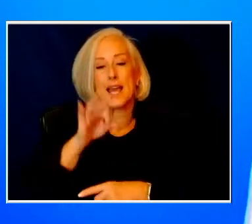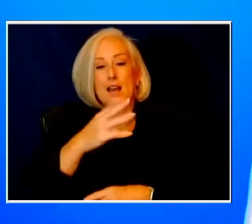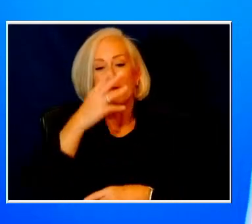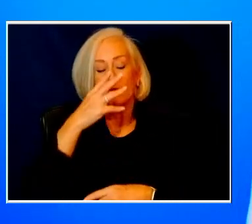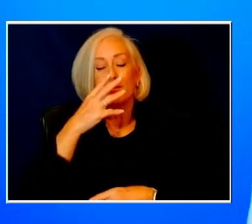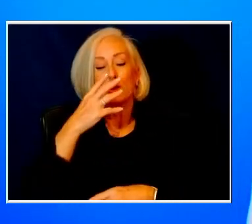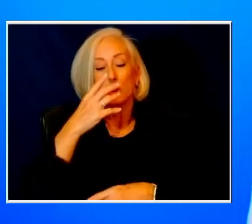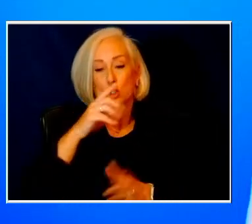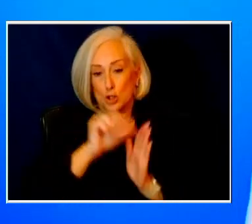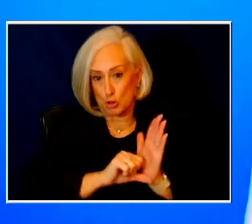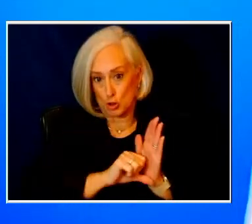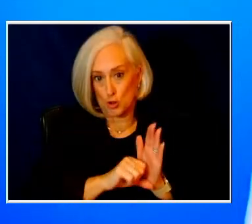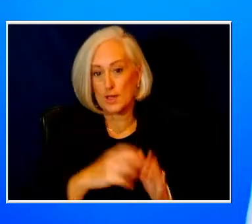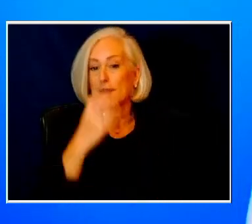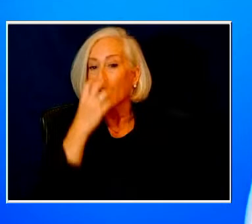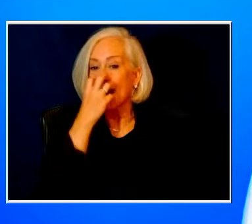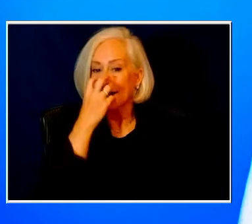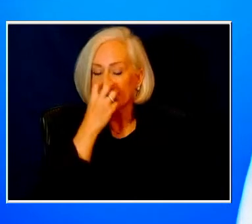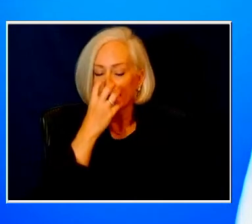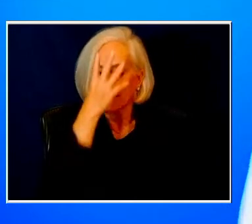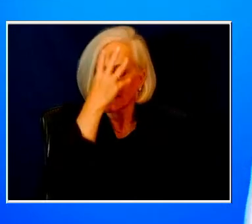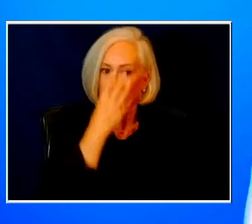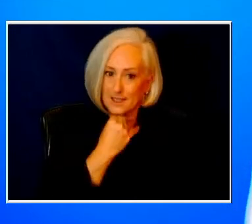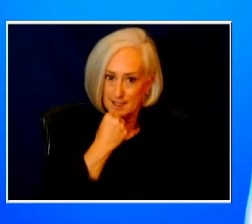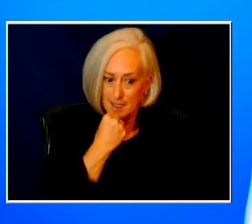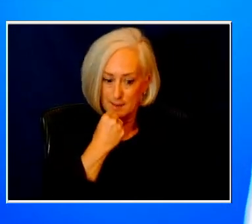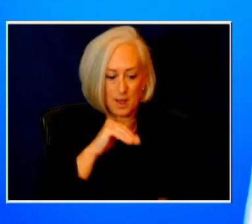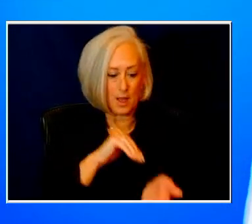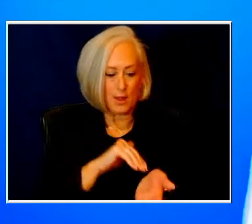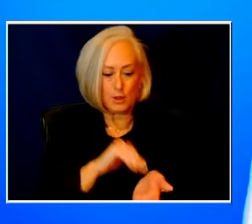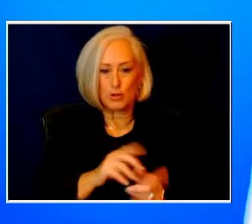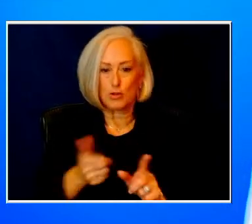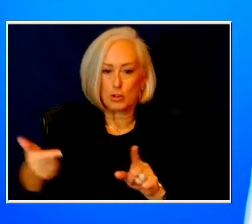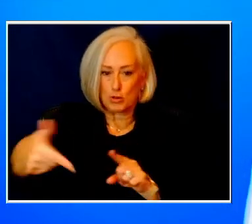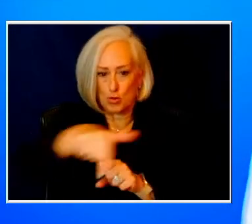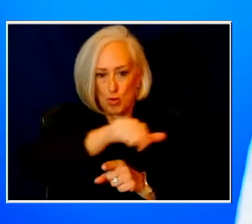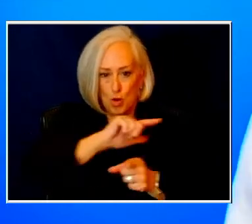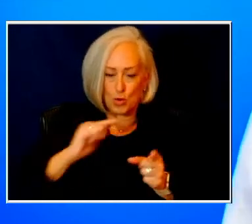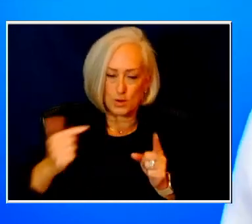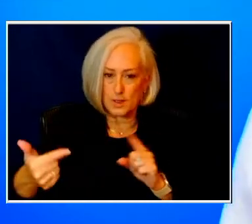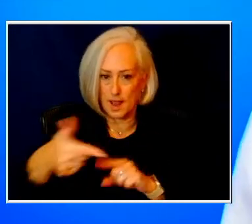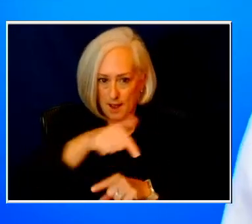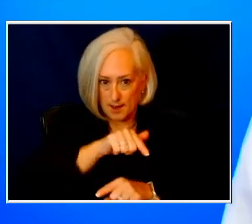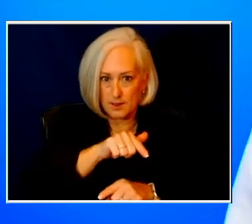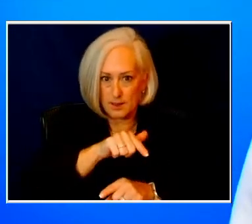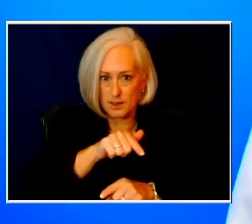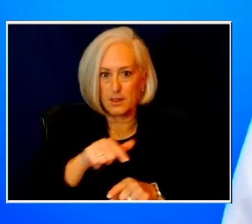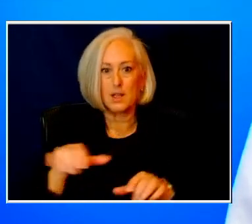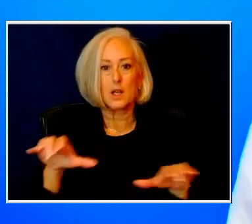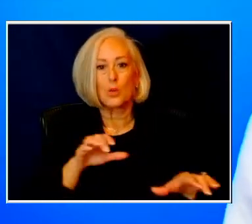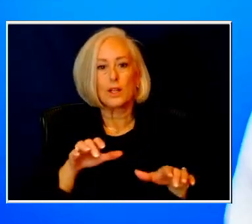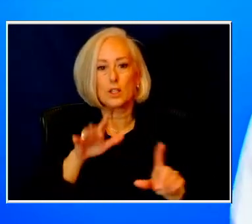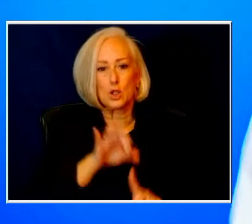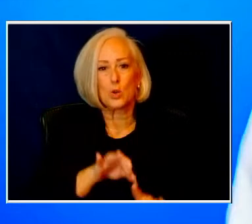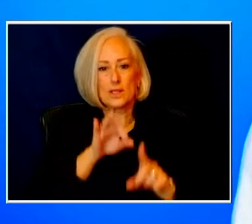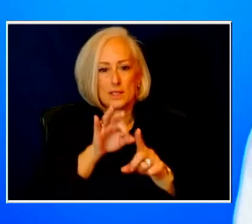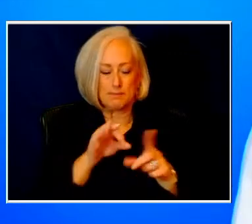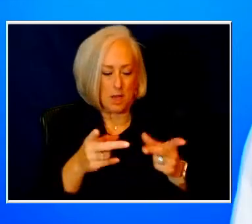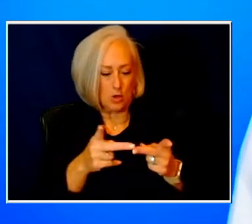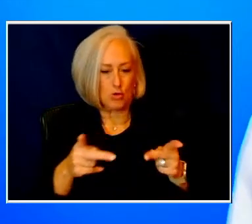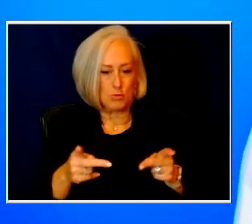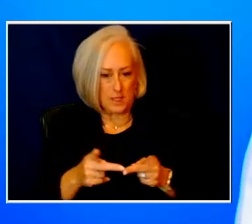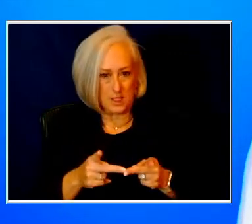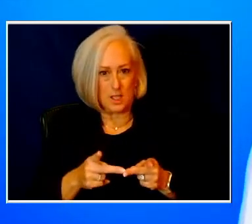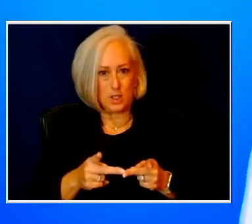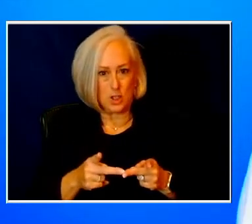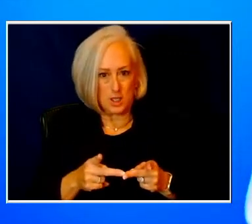take turns doing their parts. We put her in a very special position so that we're able to get to